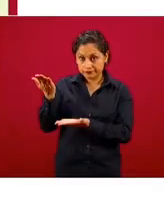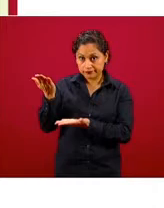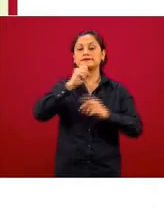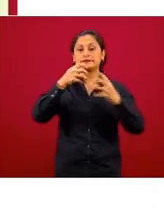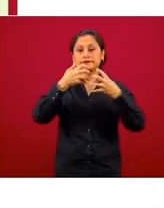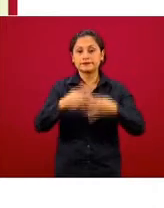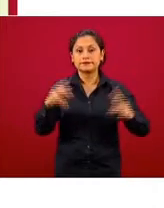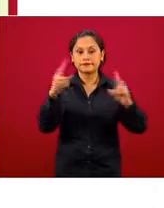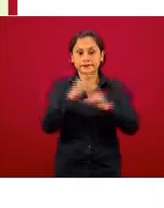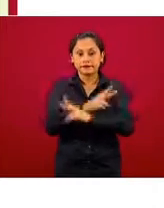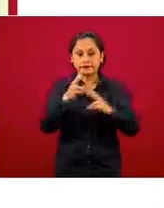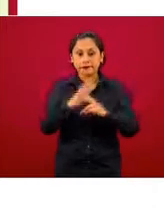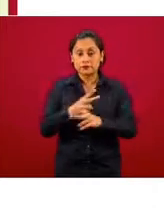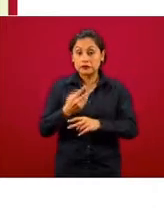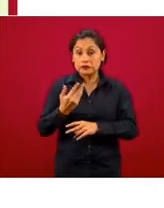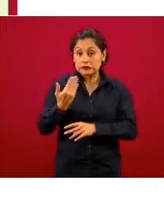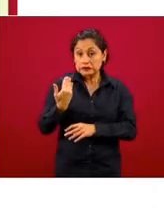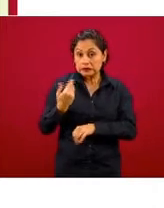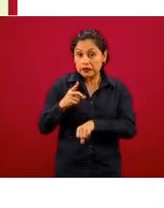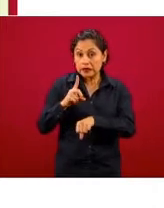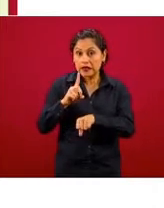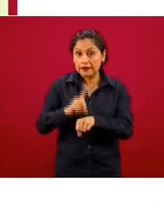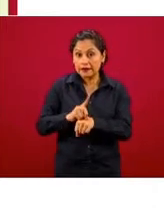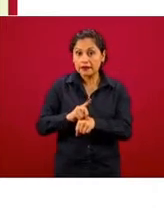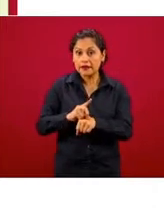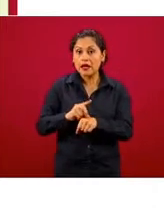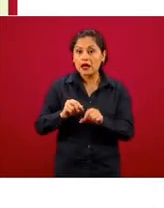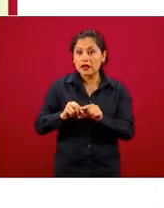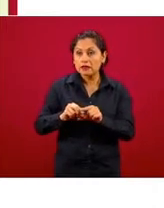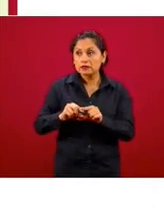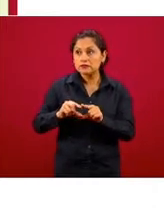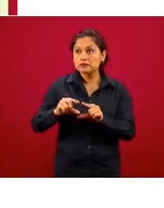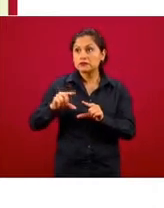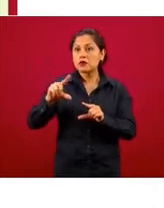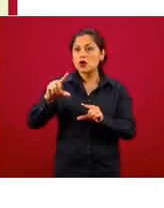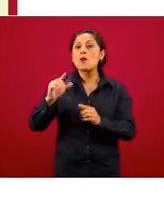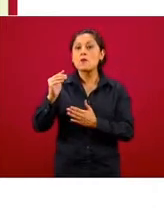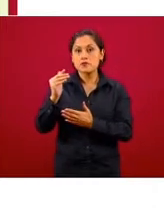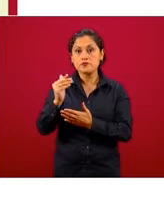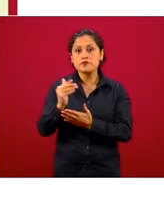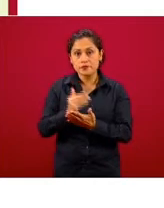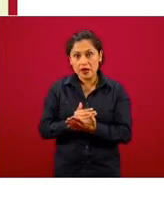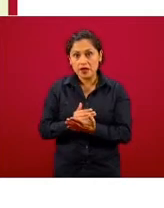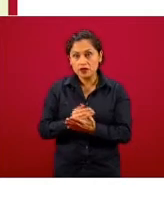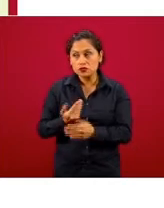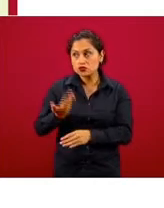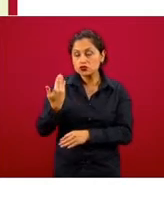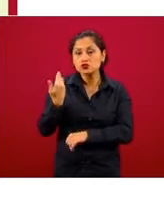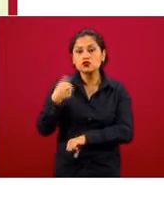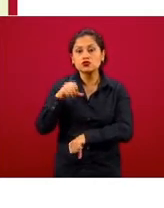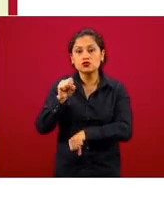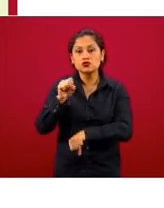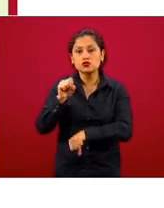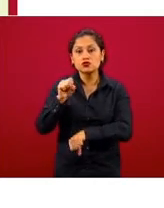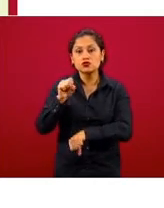are intubated people. In the last couple of days, you can see that we have had slight